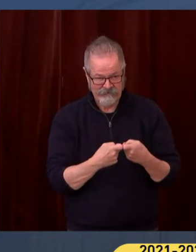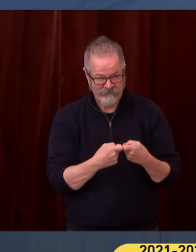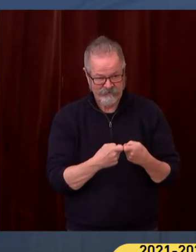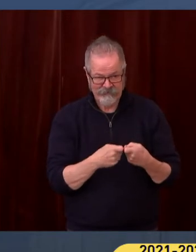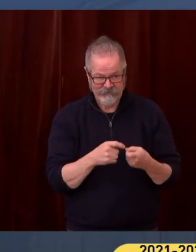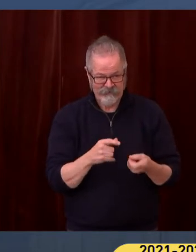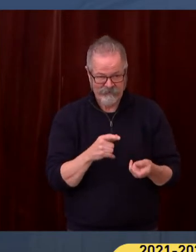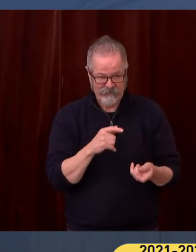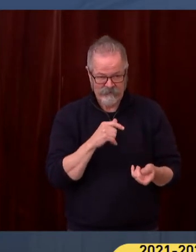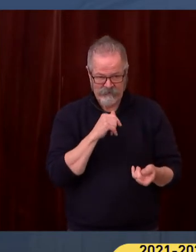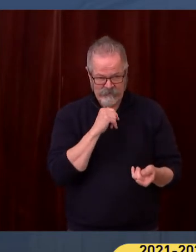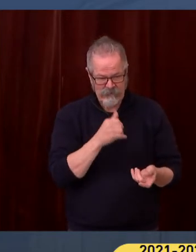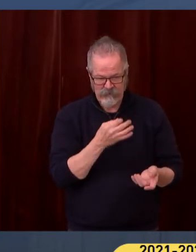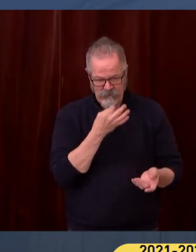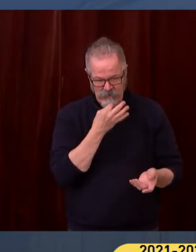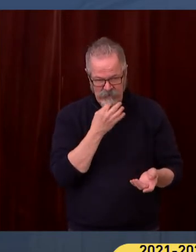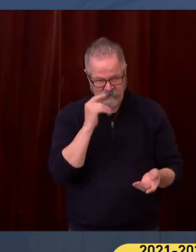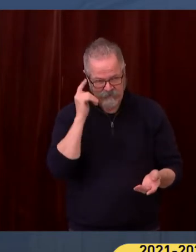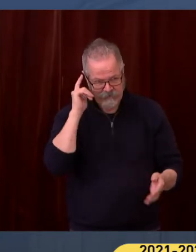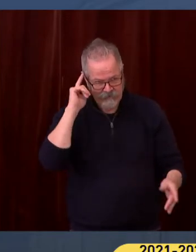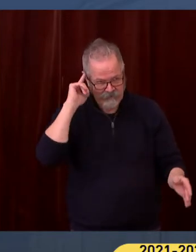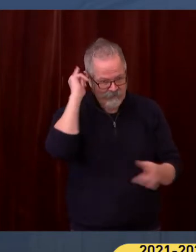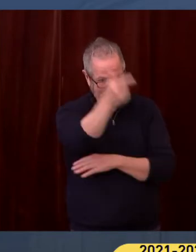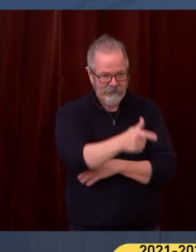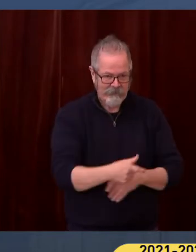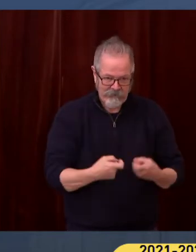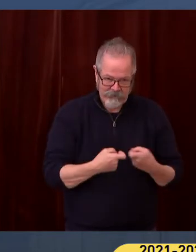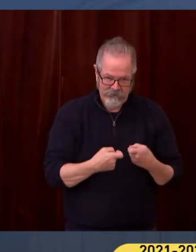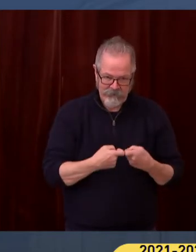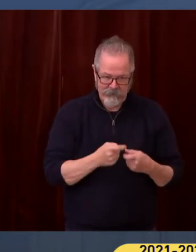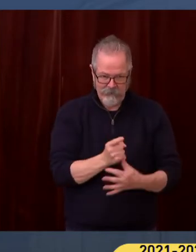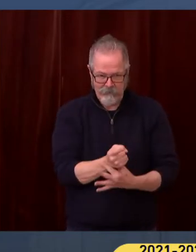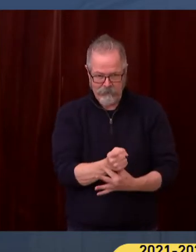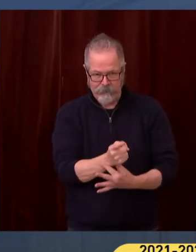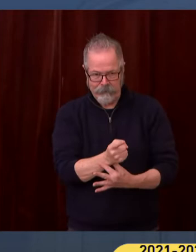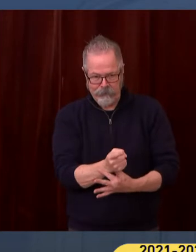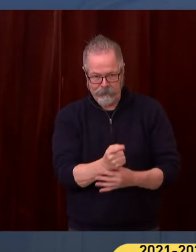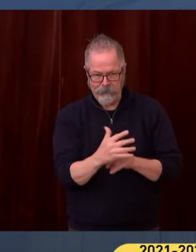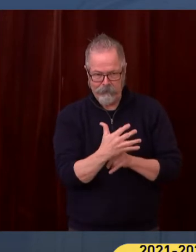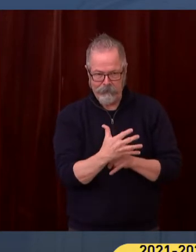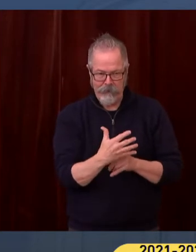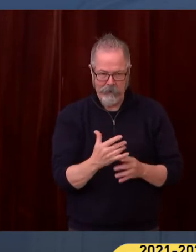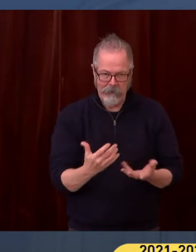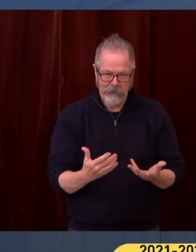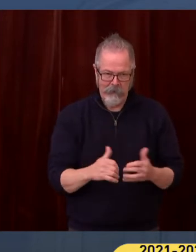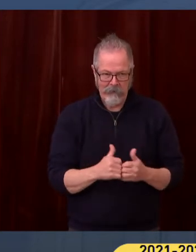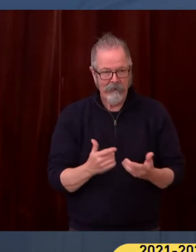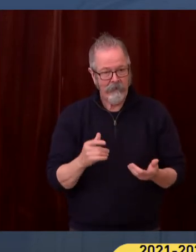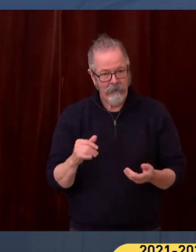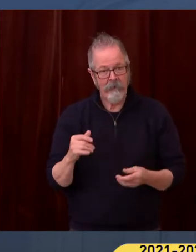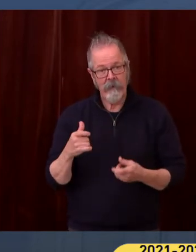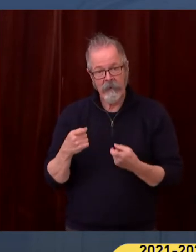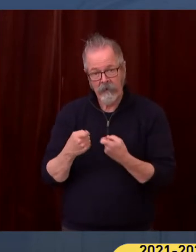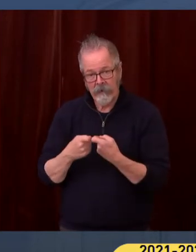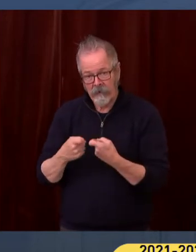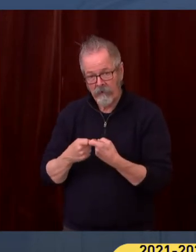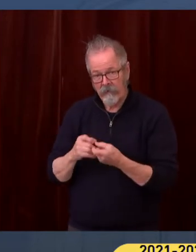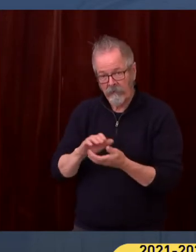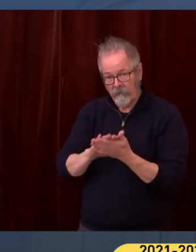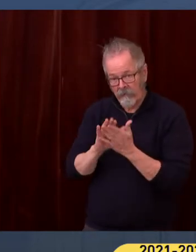several decades to come. And that's why a policy like a clean fuel standard for on-road fuels is so critical for the aviation sector.